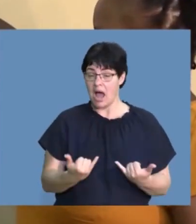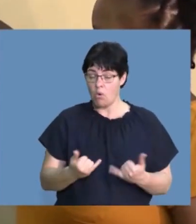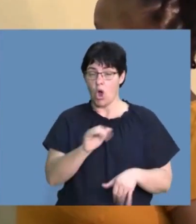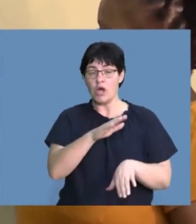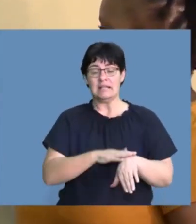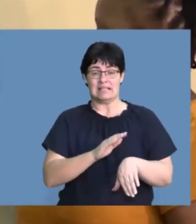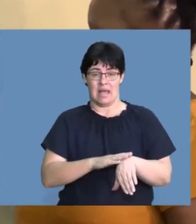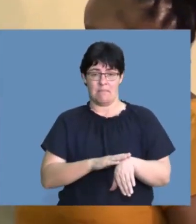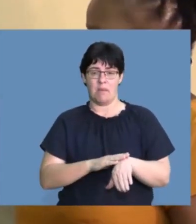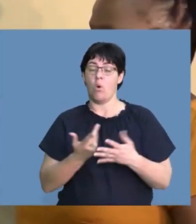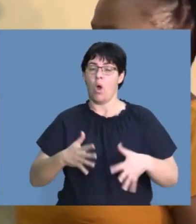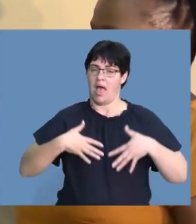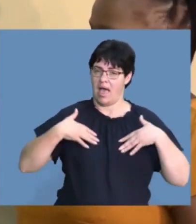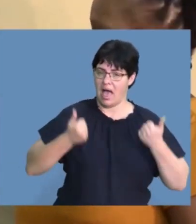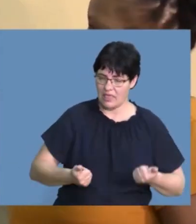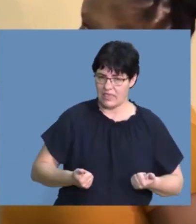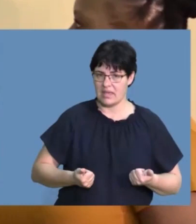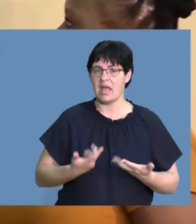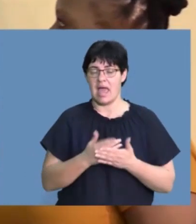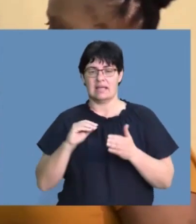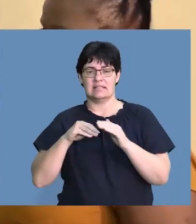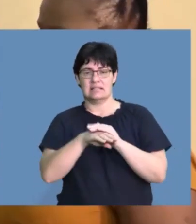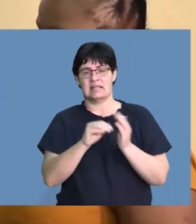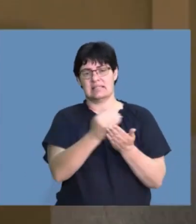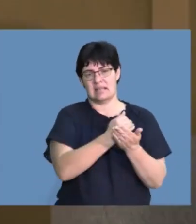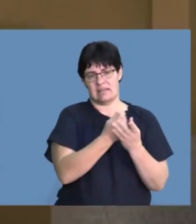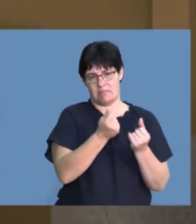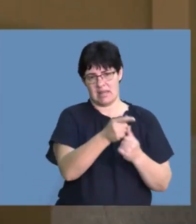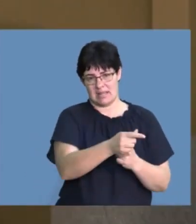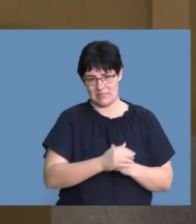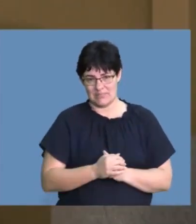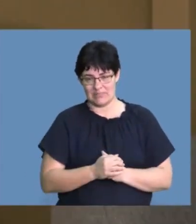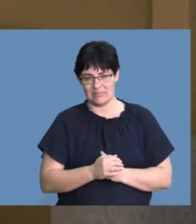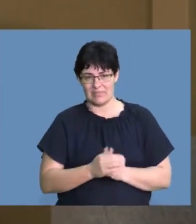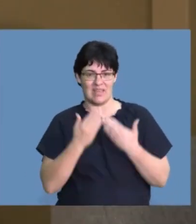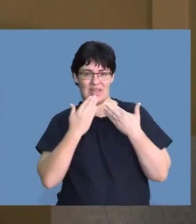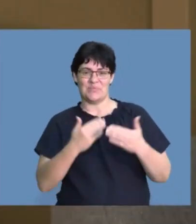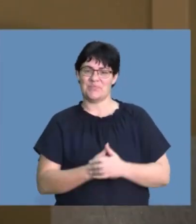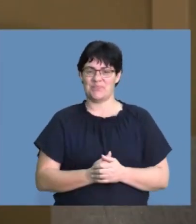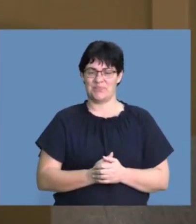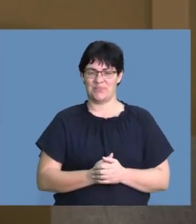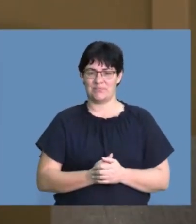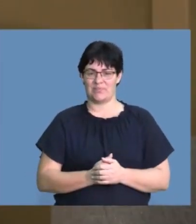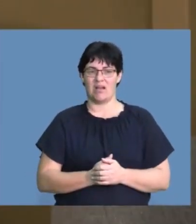time, healthy lifestyle, and saving. Yeah. Thank you. Thanks.